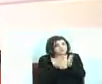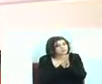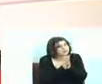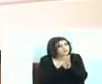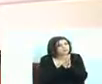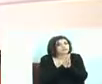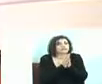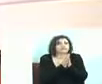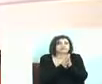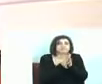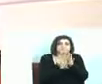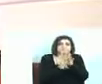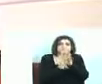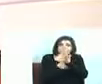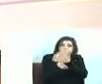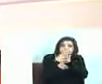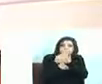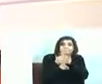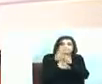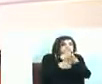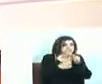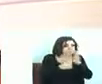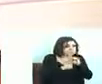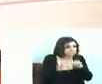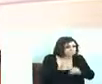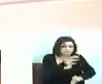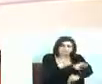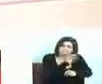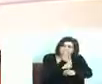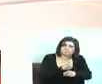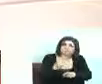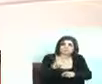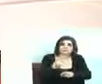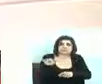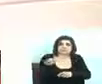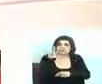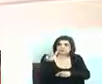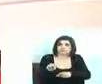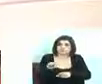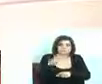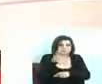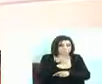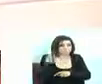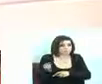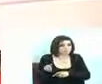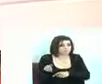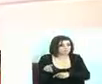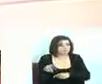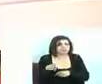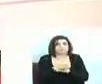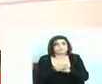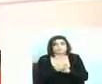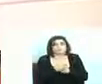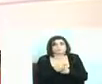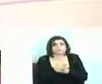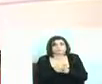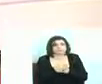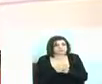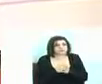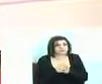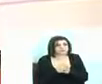story about this really powerful journey. And on July 22nd in the courtyard under the stars, we're going to premiere